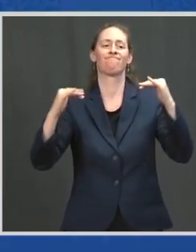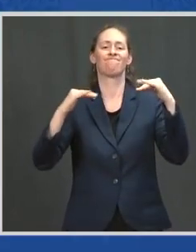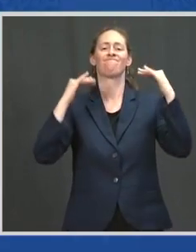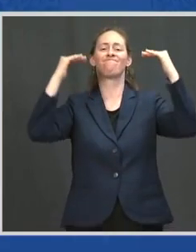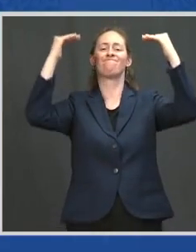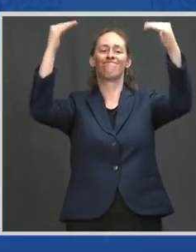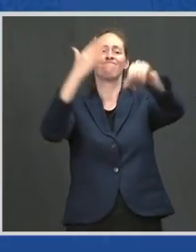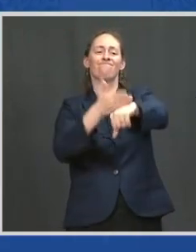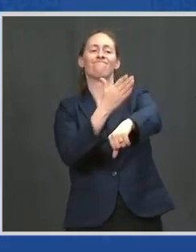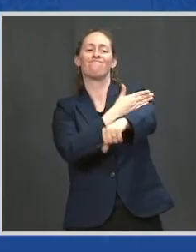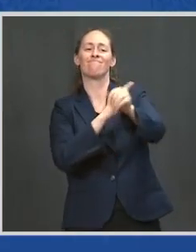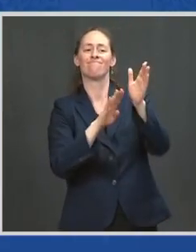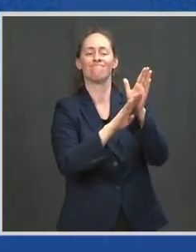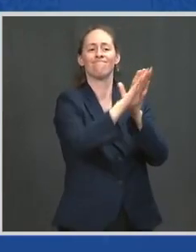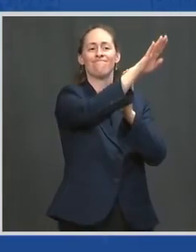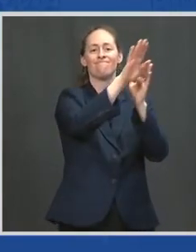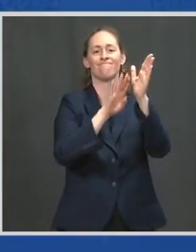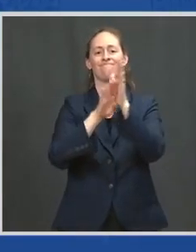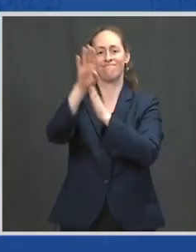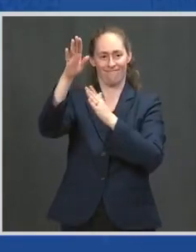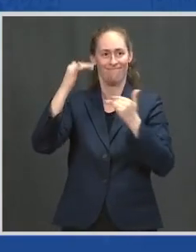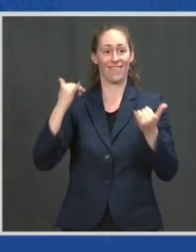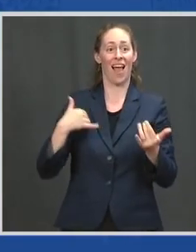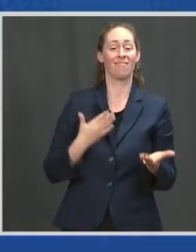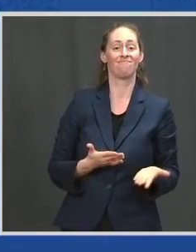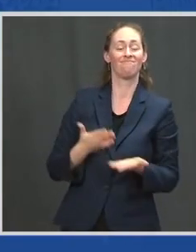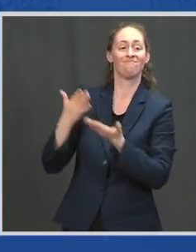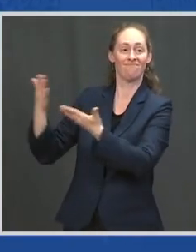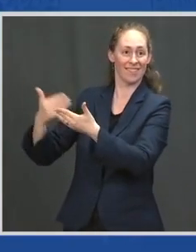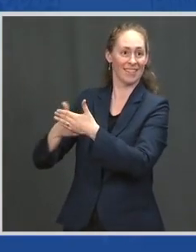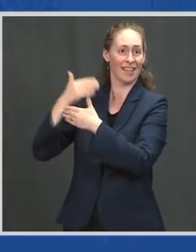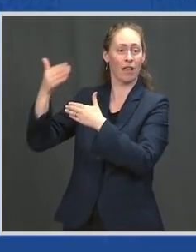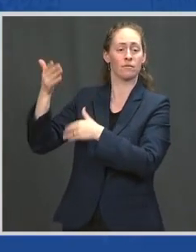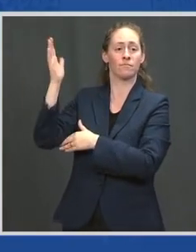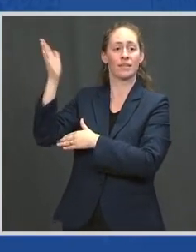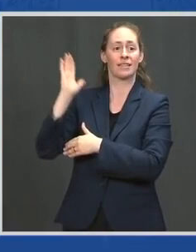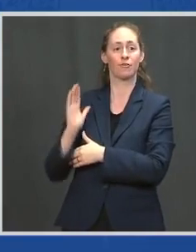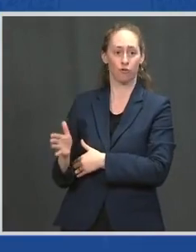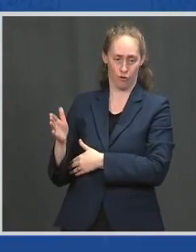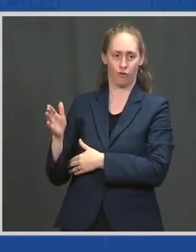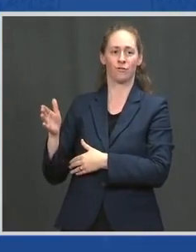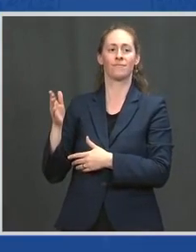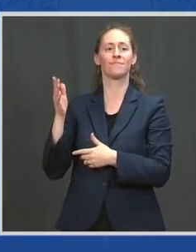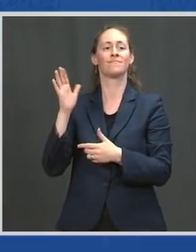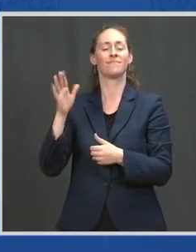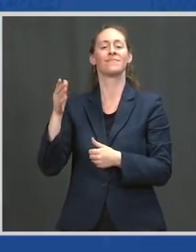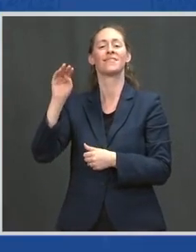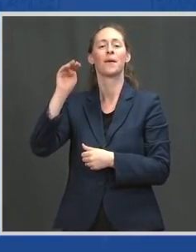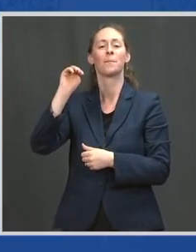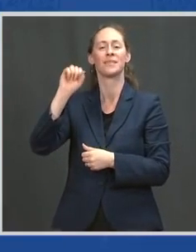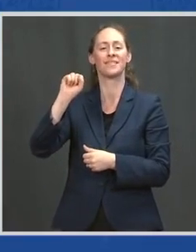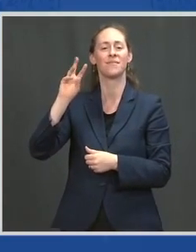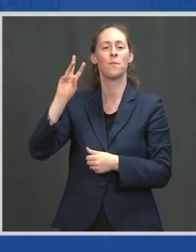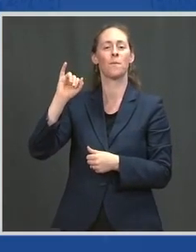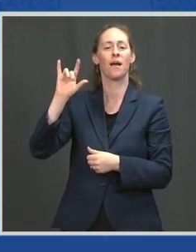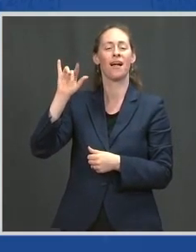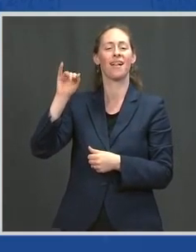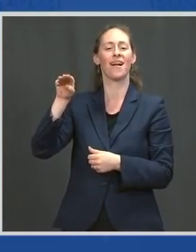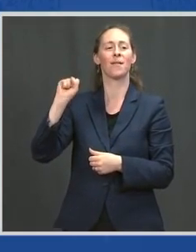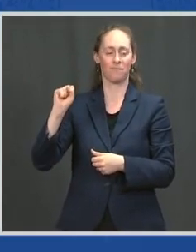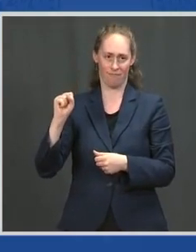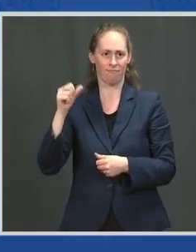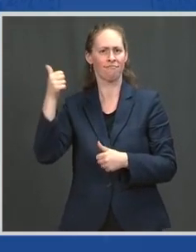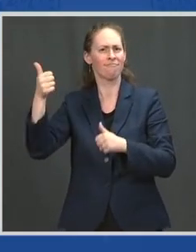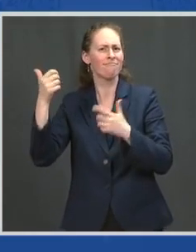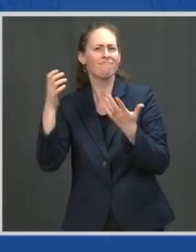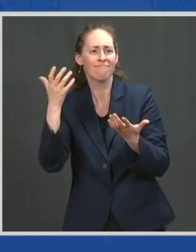next speaker, Jaden Williams. And when she was a senior in high school, she started taking classes